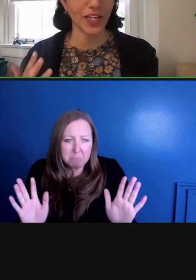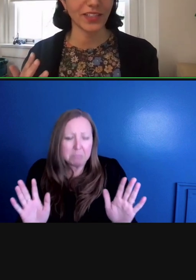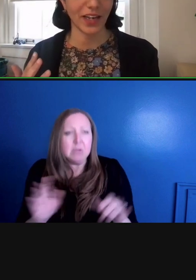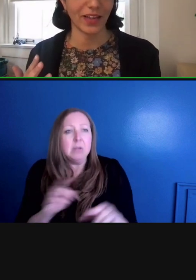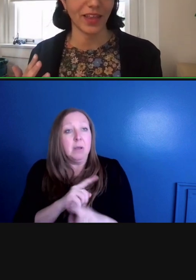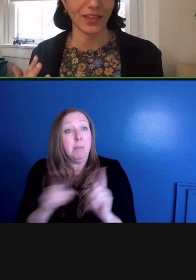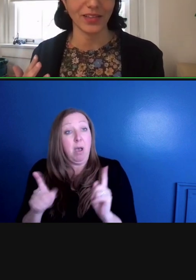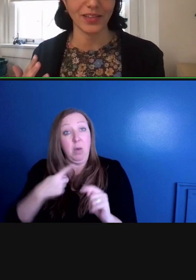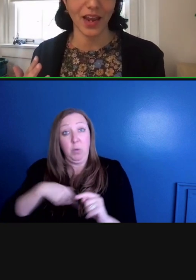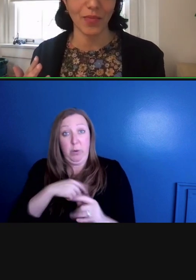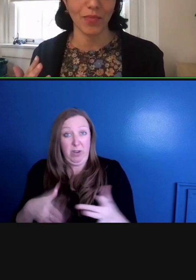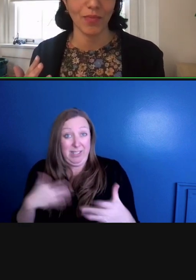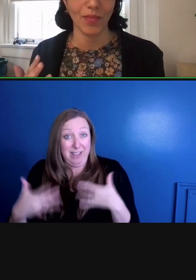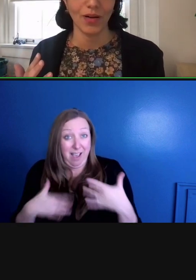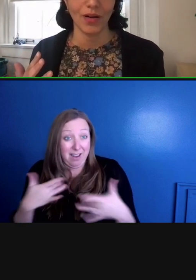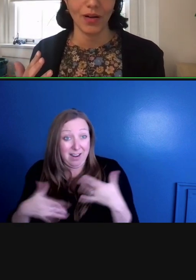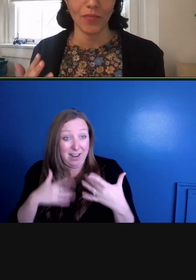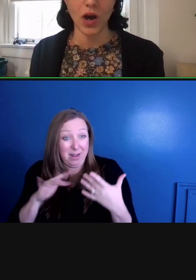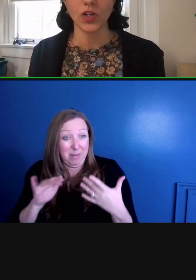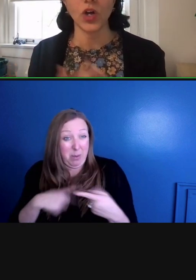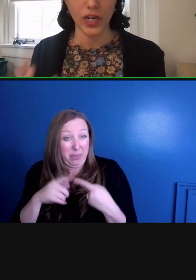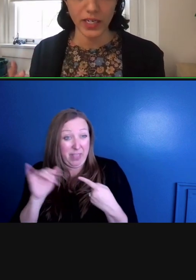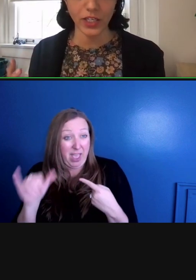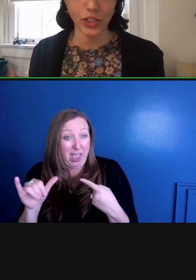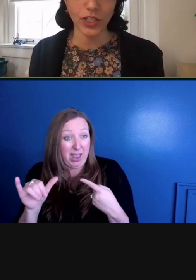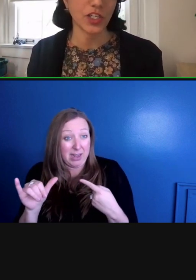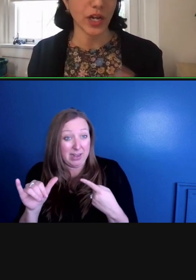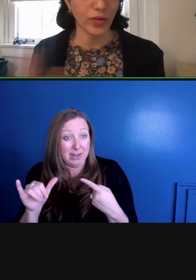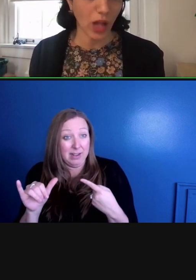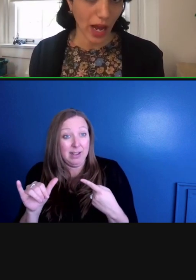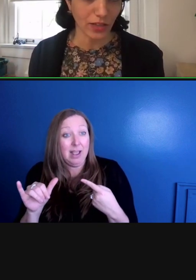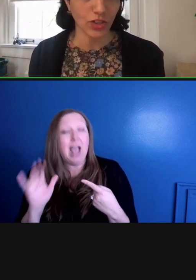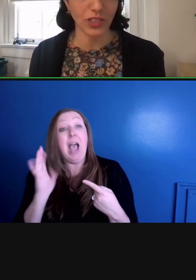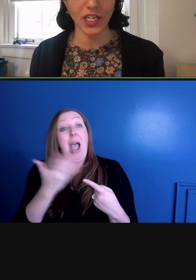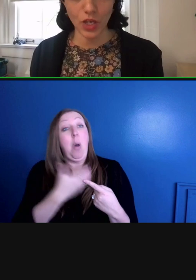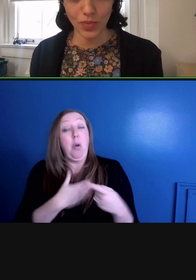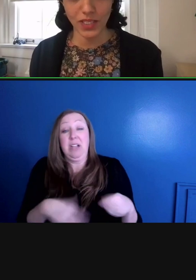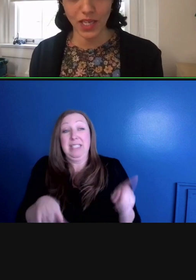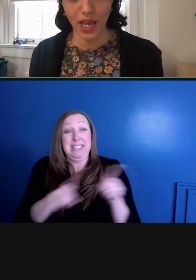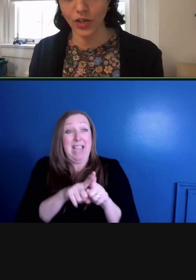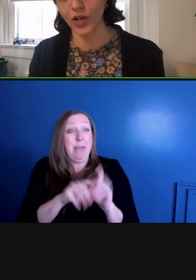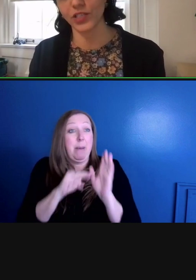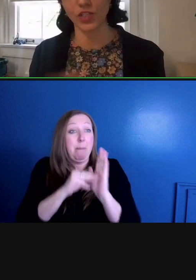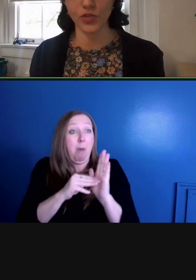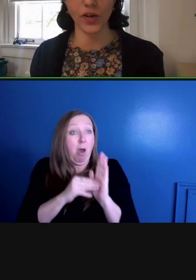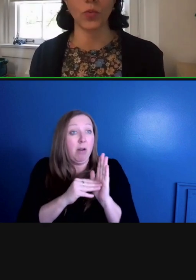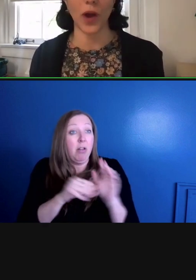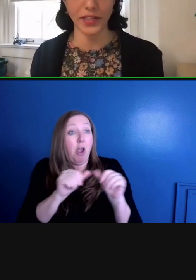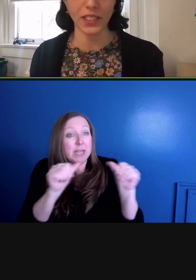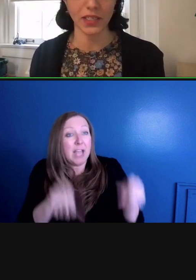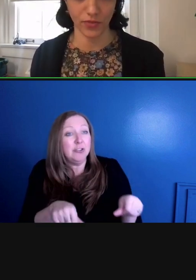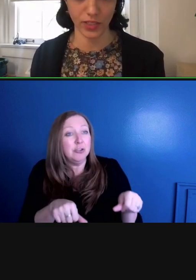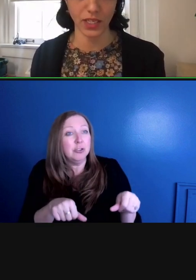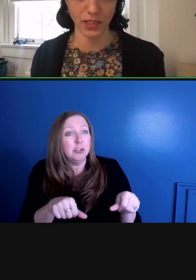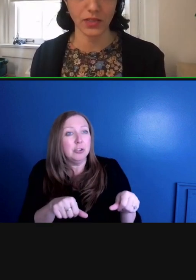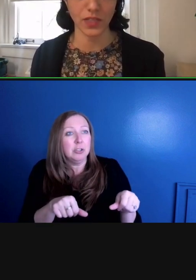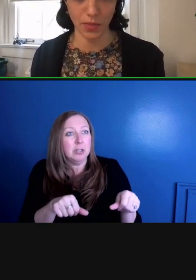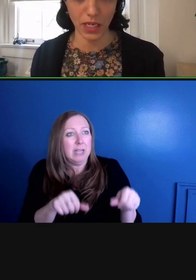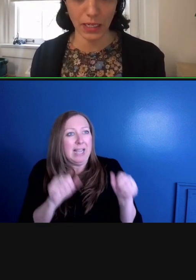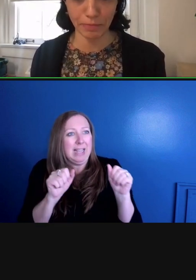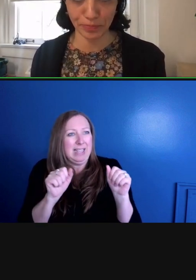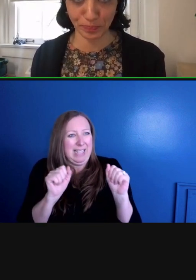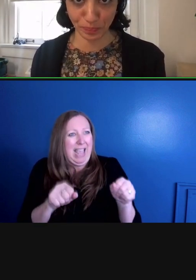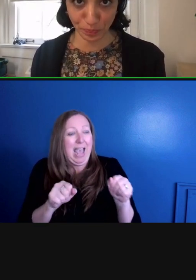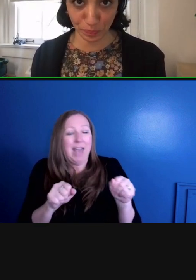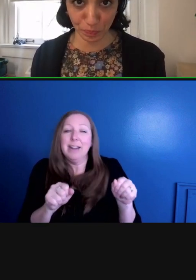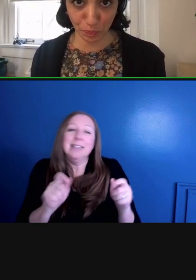we were pretty excited that the same model architecture could generalize just like humans can across these two very wildly different sets of